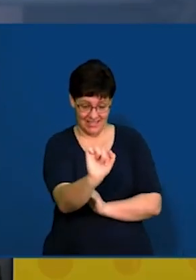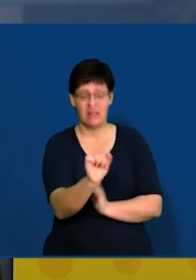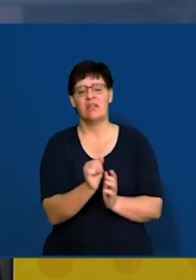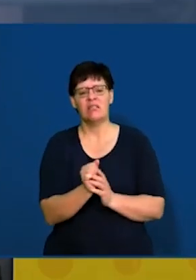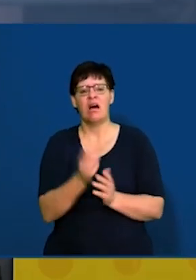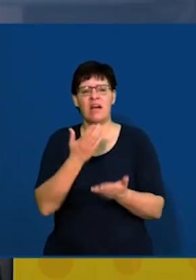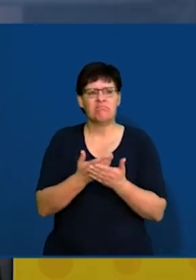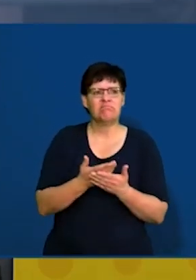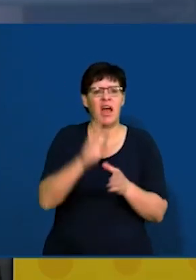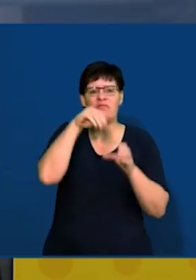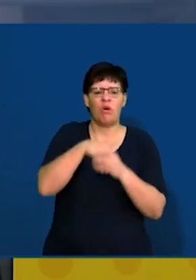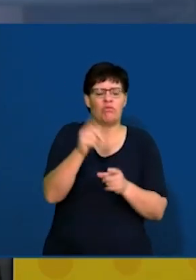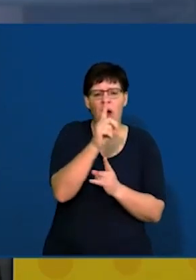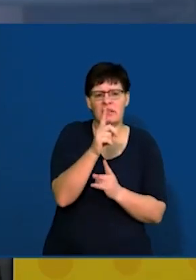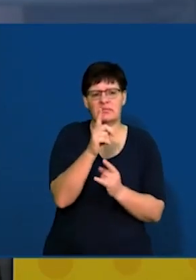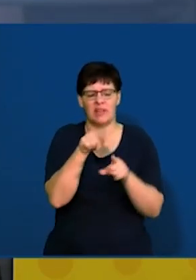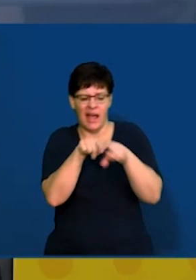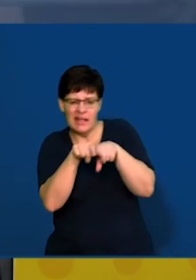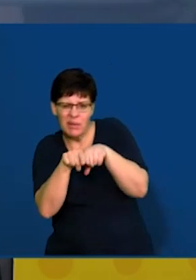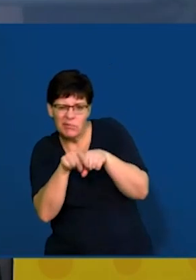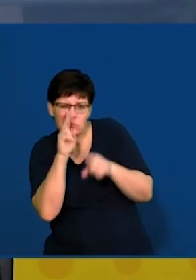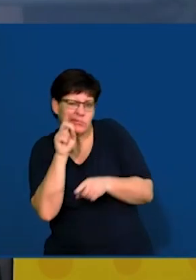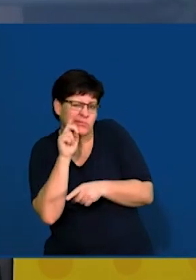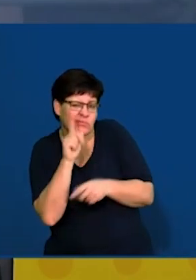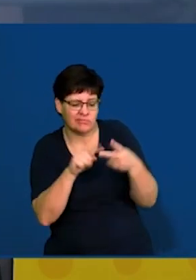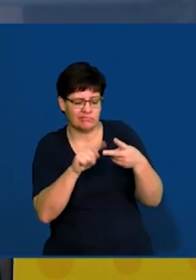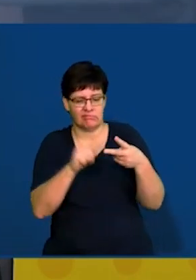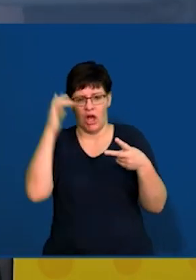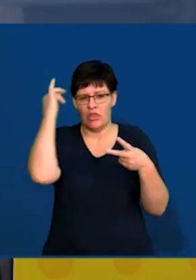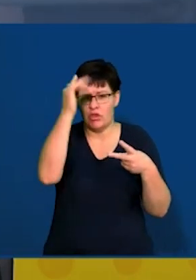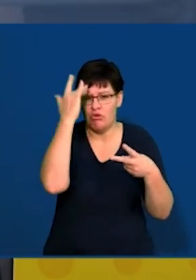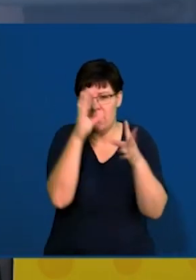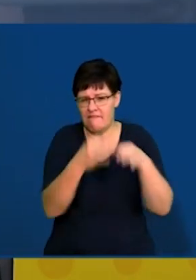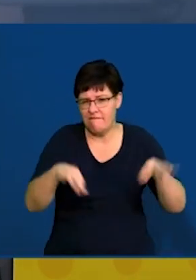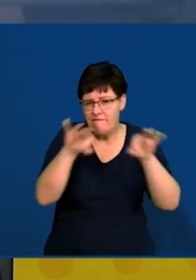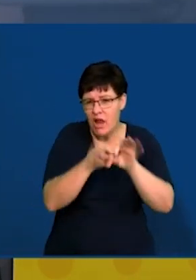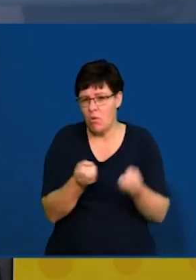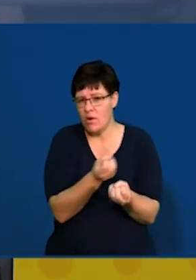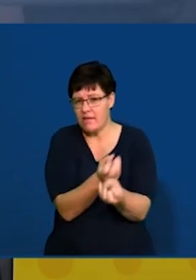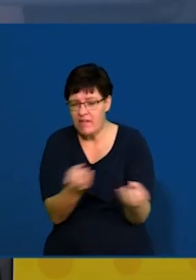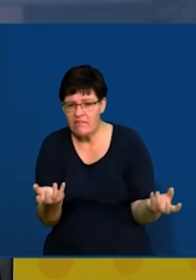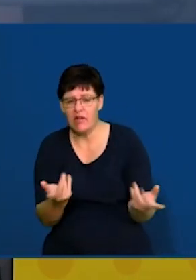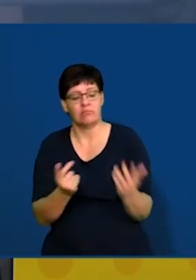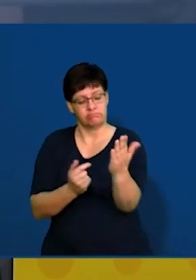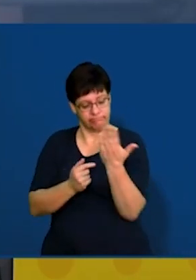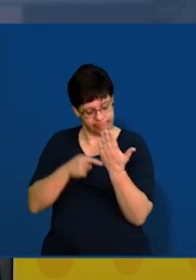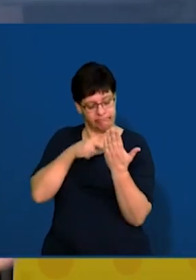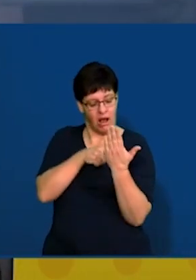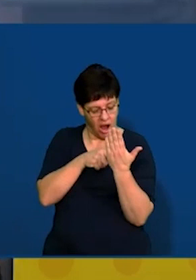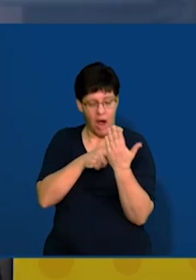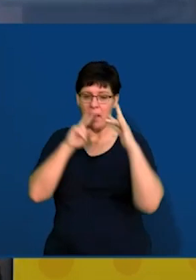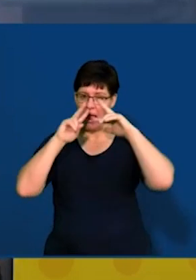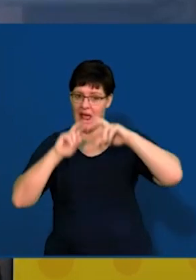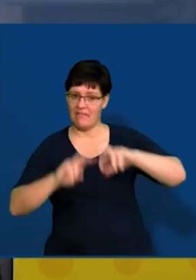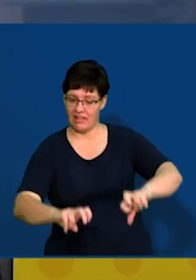on experiments. It could have been based on, theoretical values that are given in terms of, an